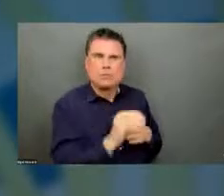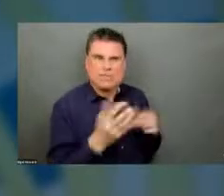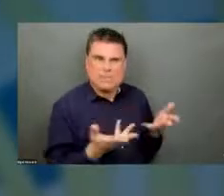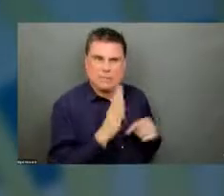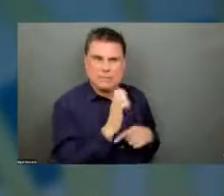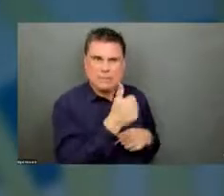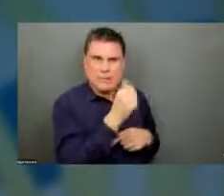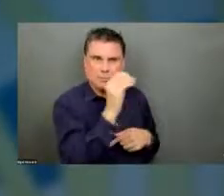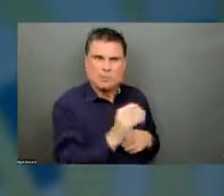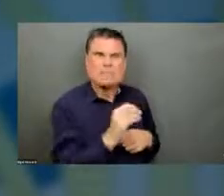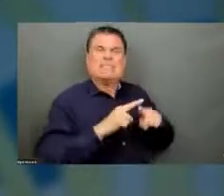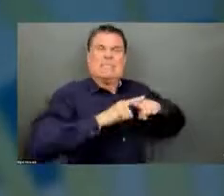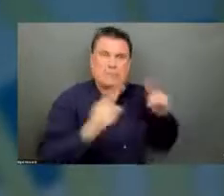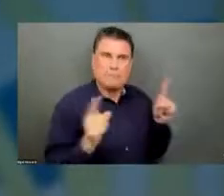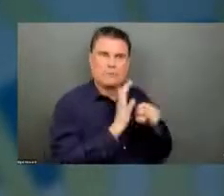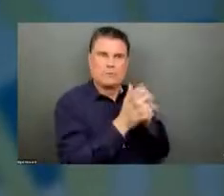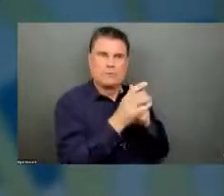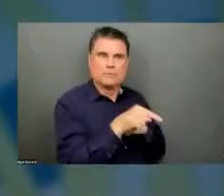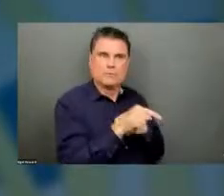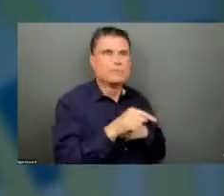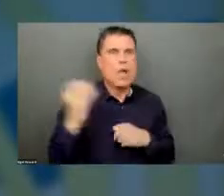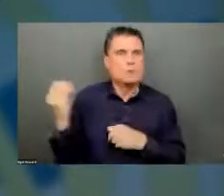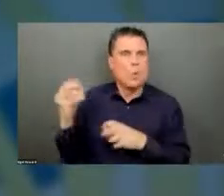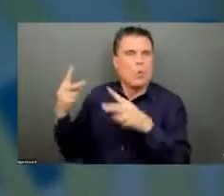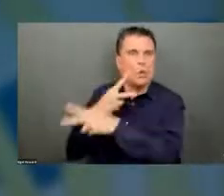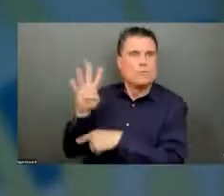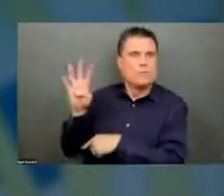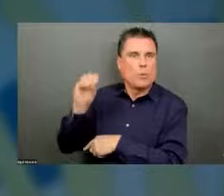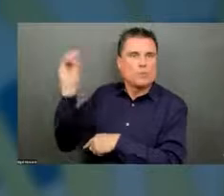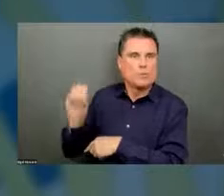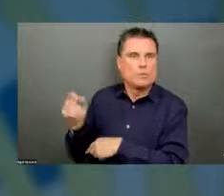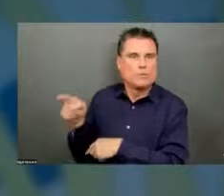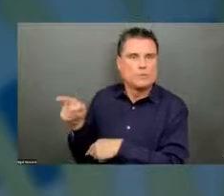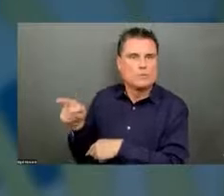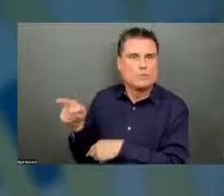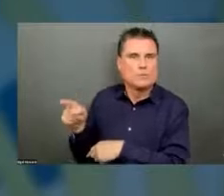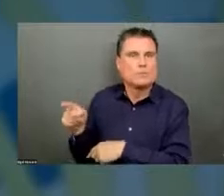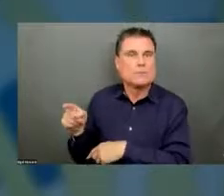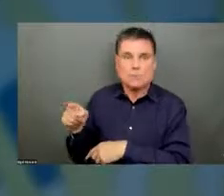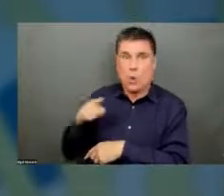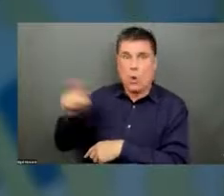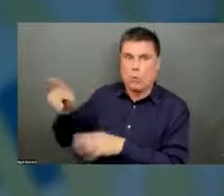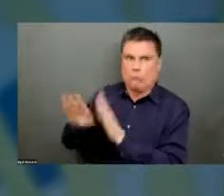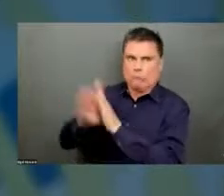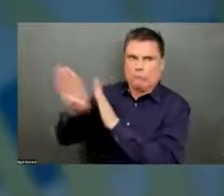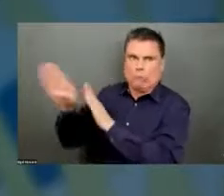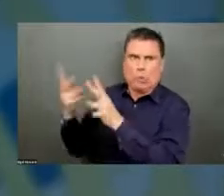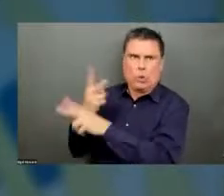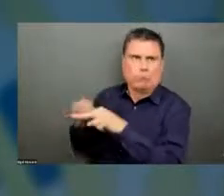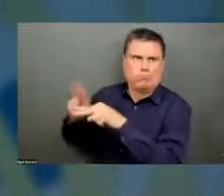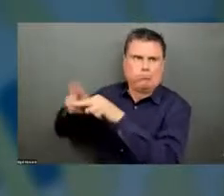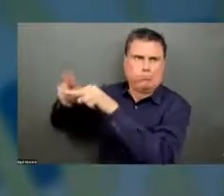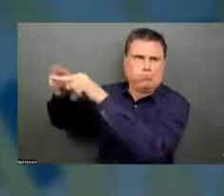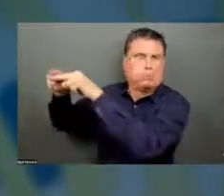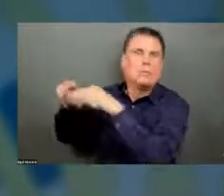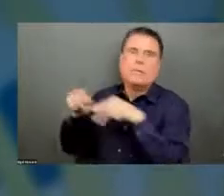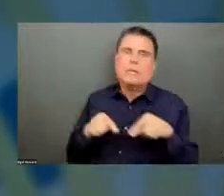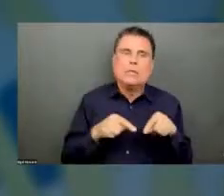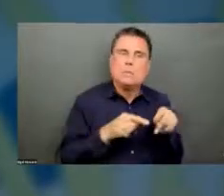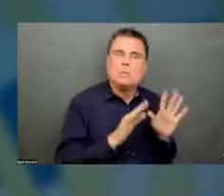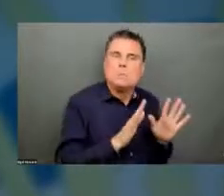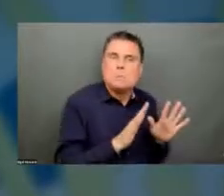risk into the scenarios that we have. So if you're somebody who's with a group of people